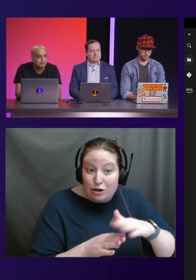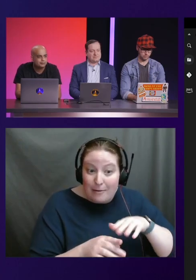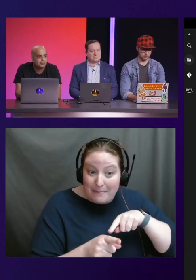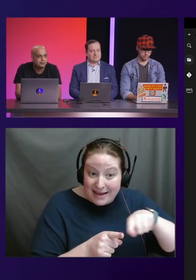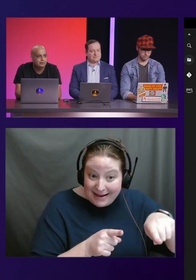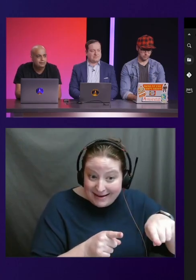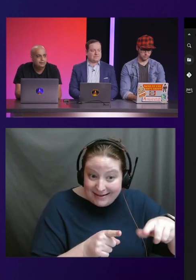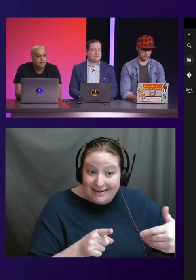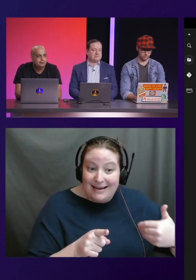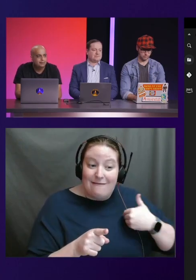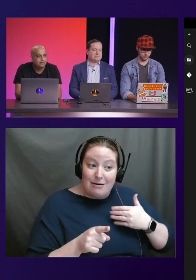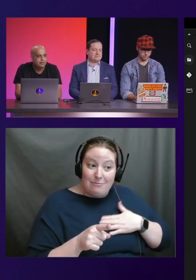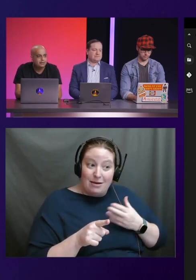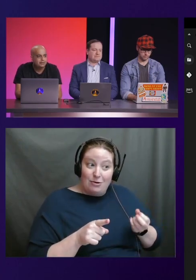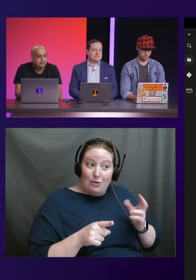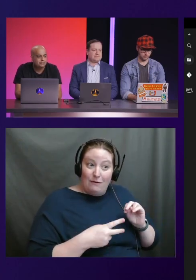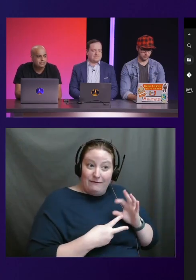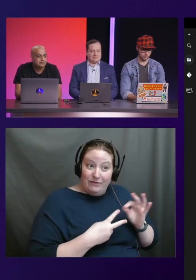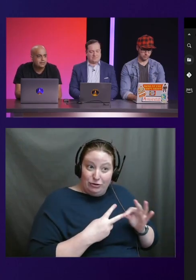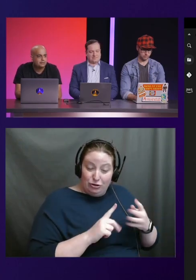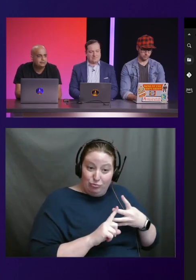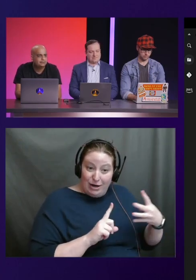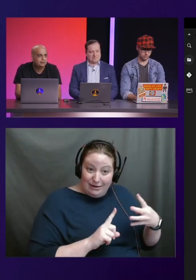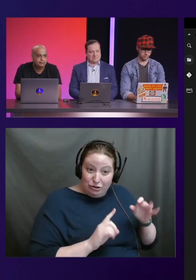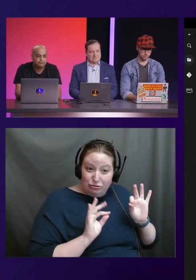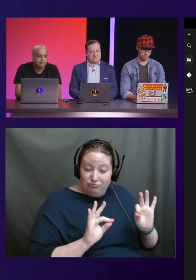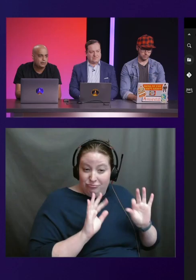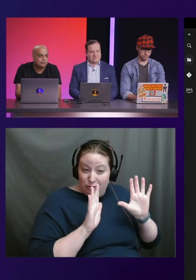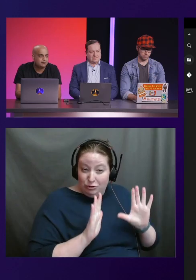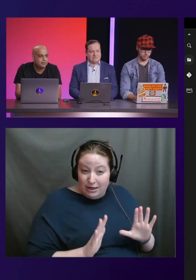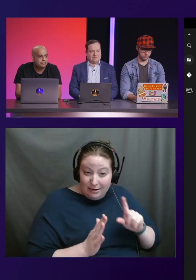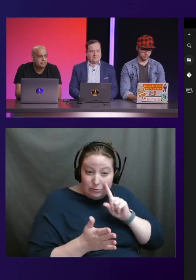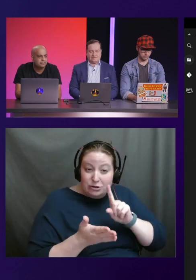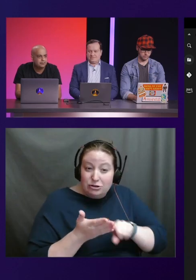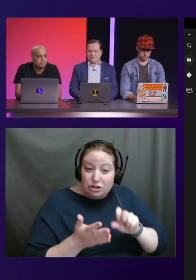feature branch, great. I'm gonna go ahead and check the status. Yep,